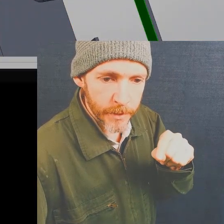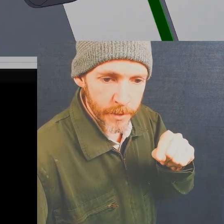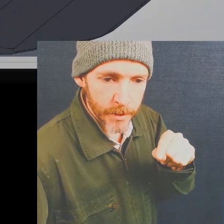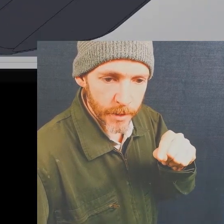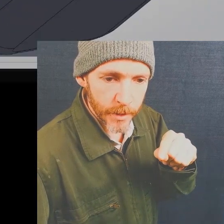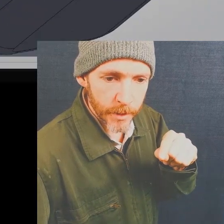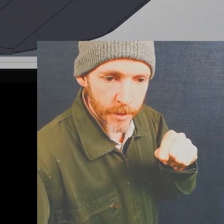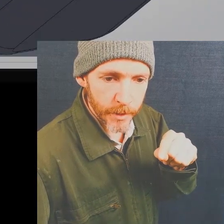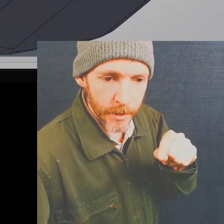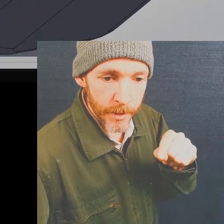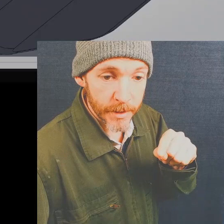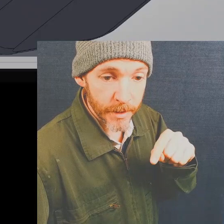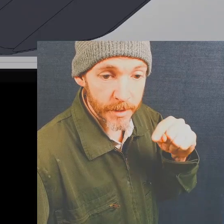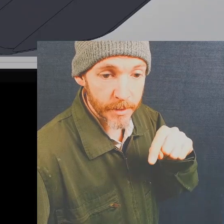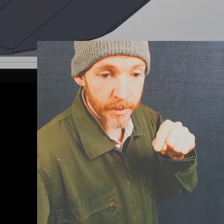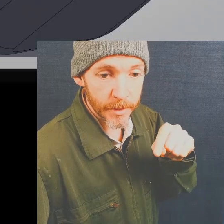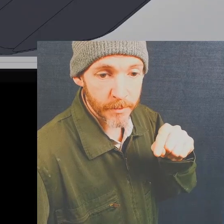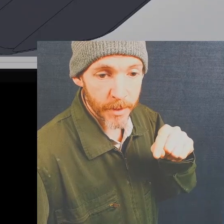this